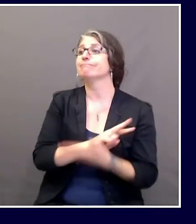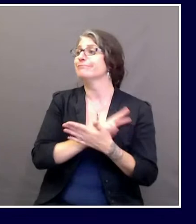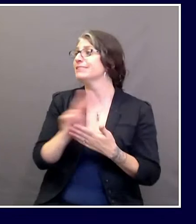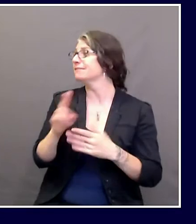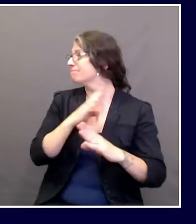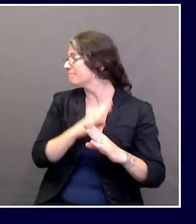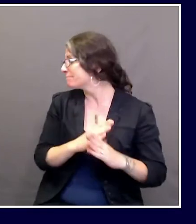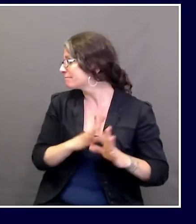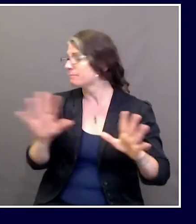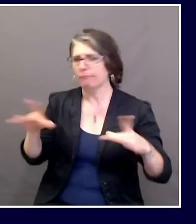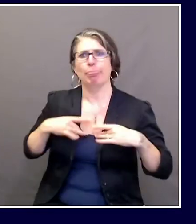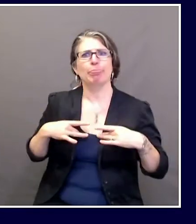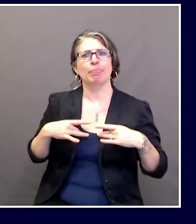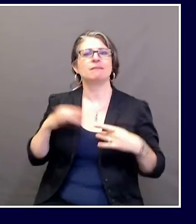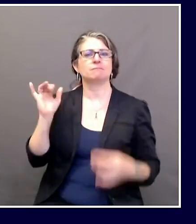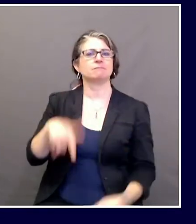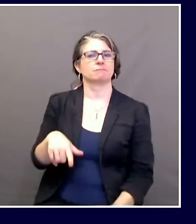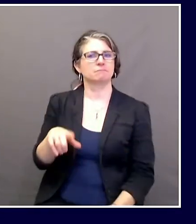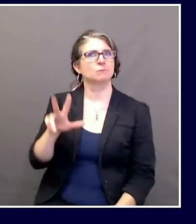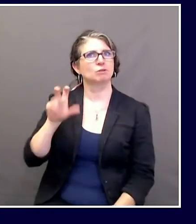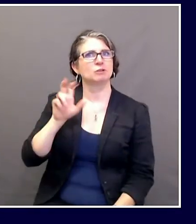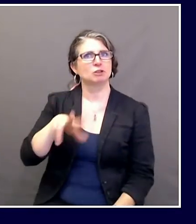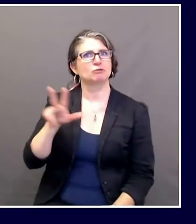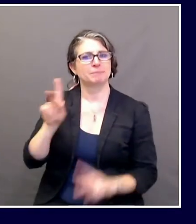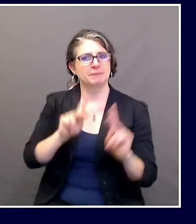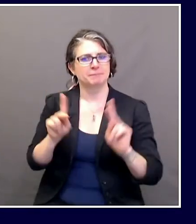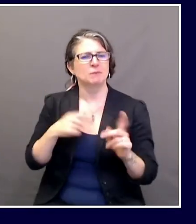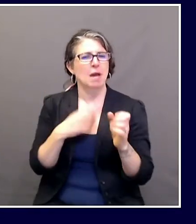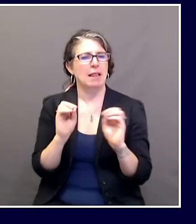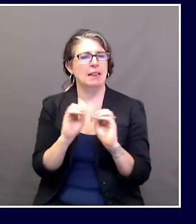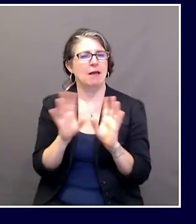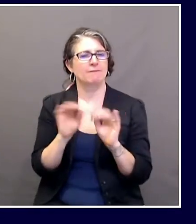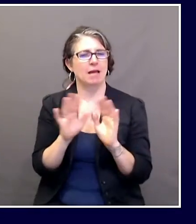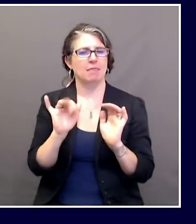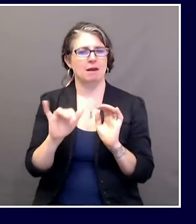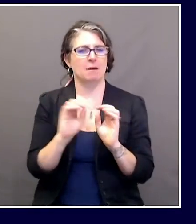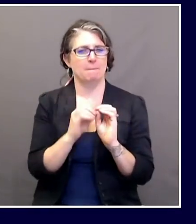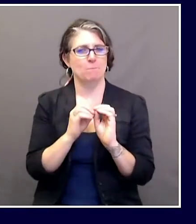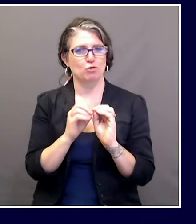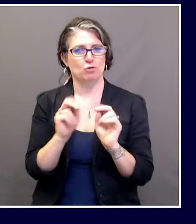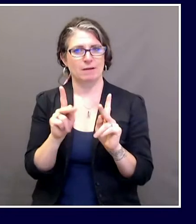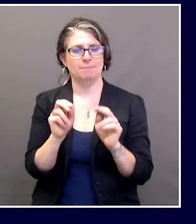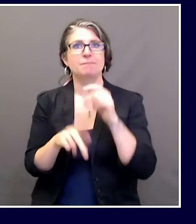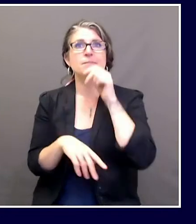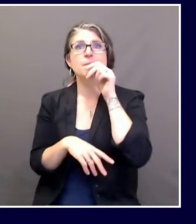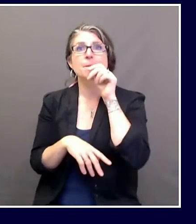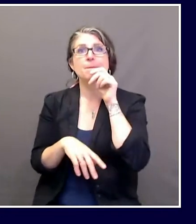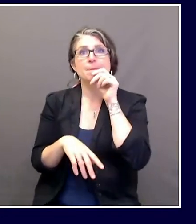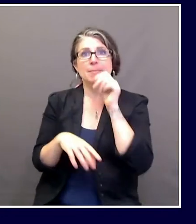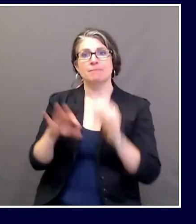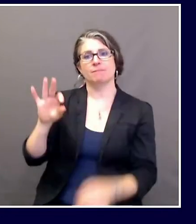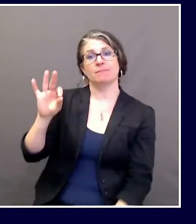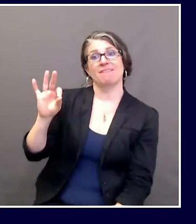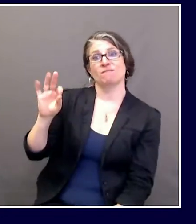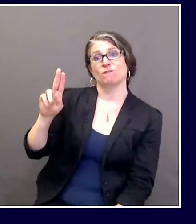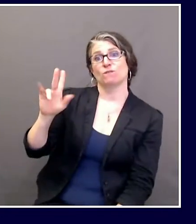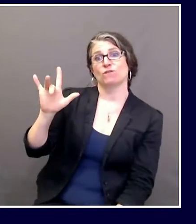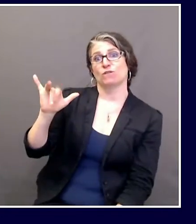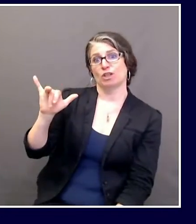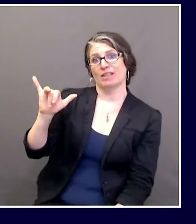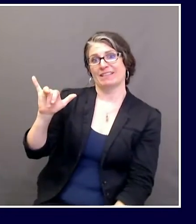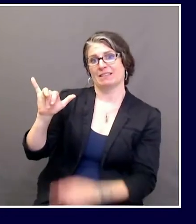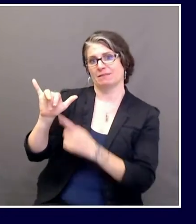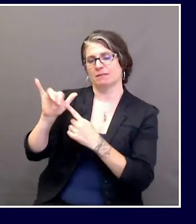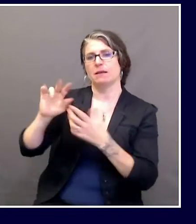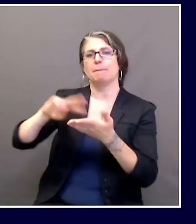are cases of COVID among individuals who have been fully vaccinated. Given the hundreds